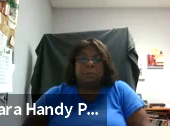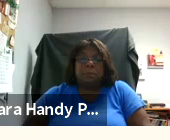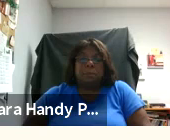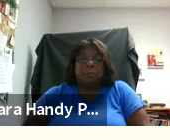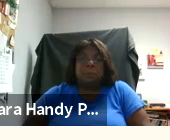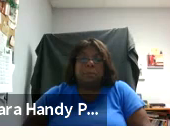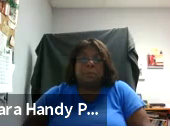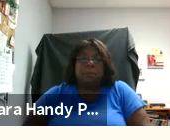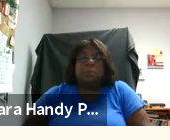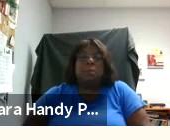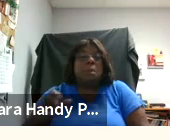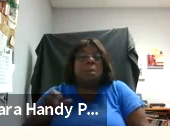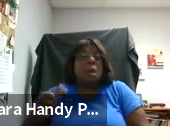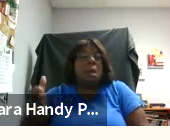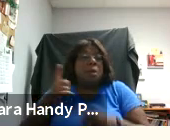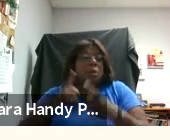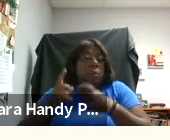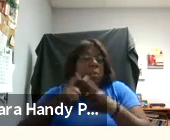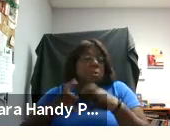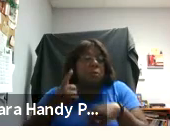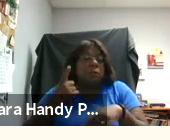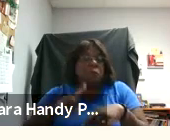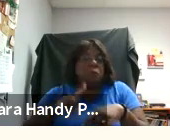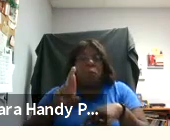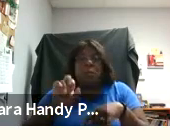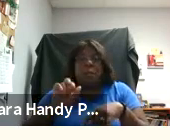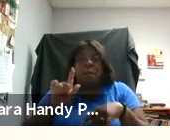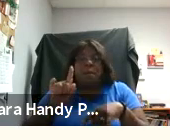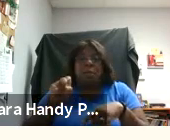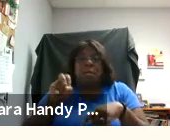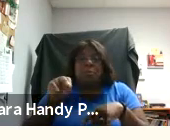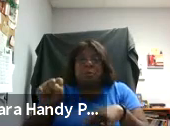Other questions on reallocations?